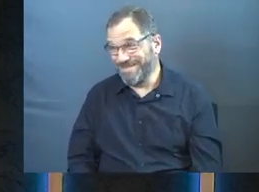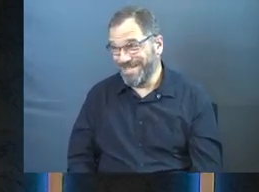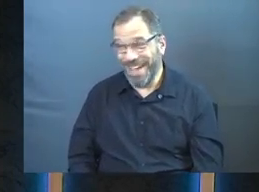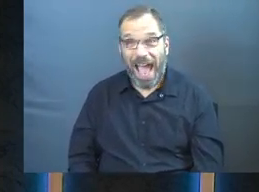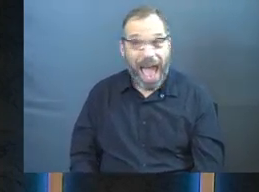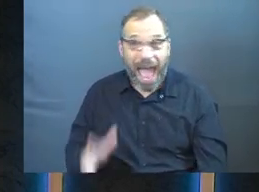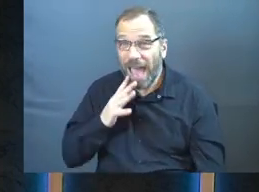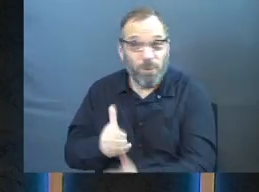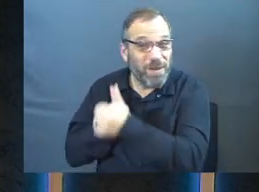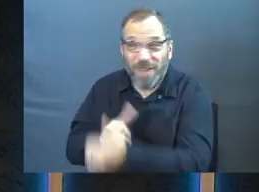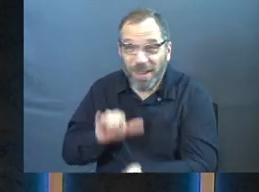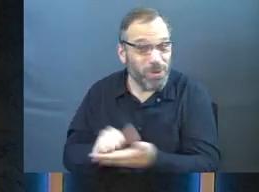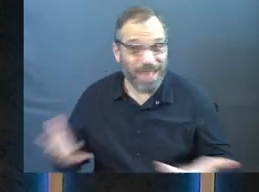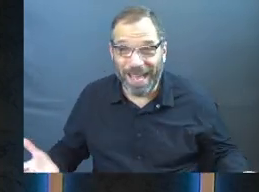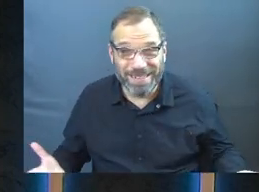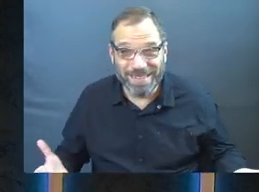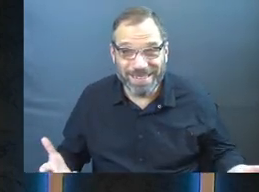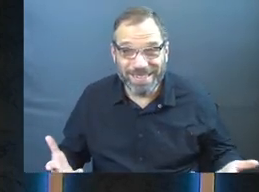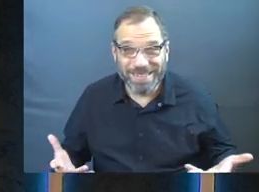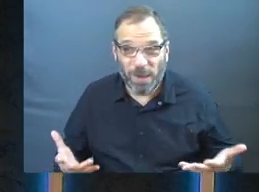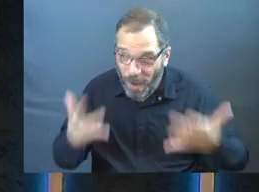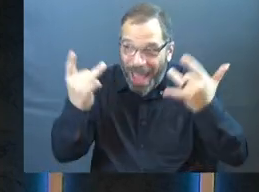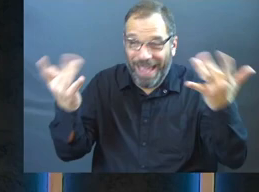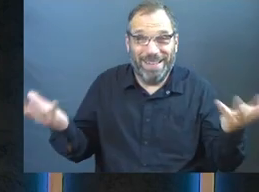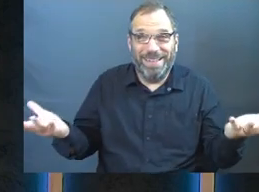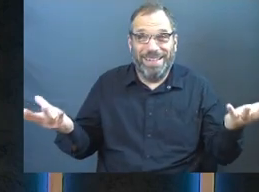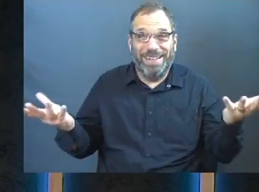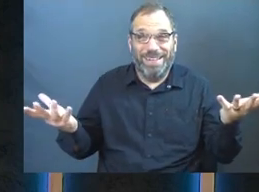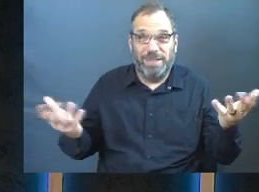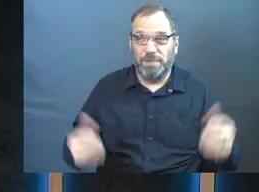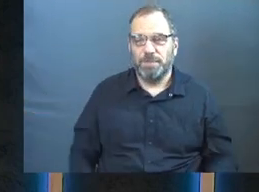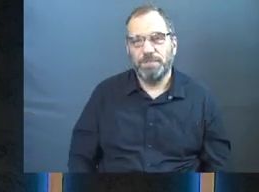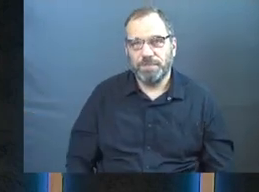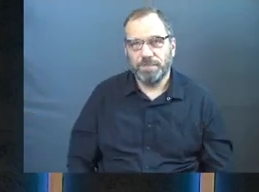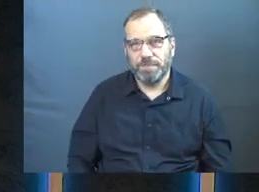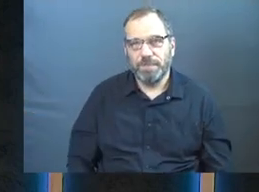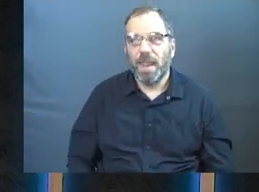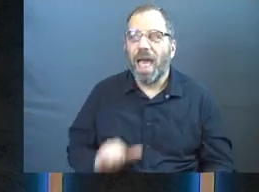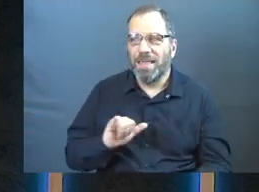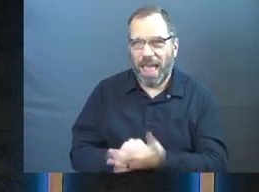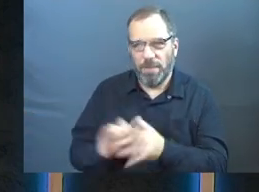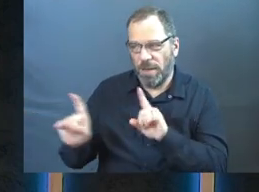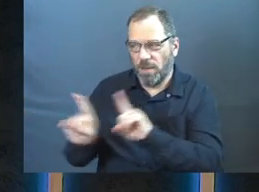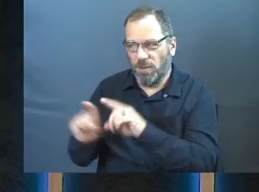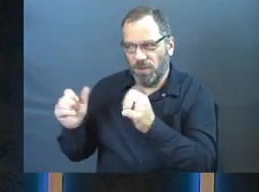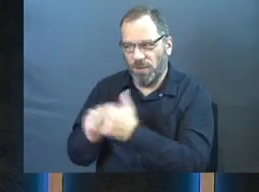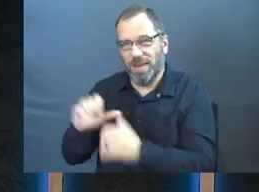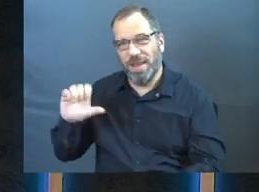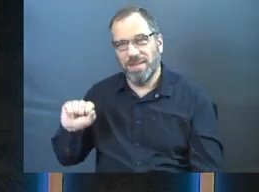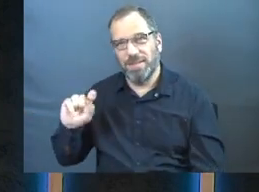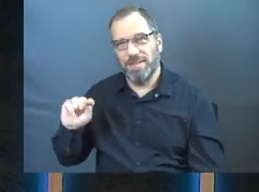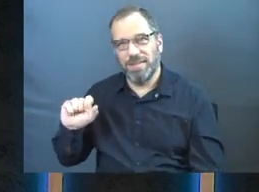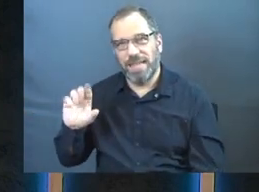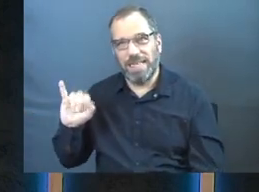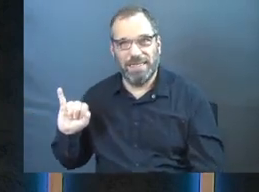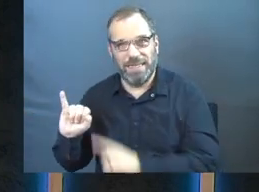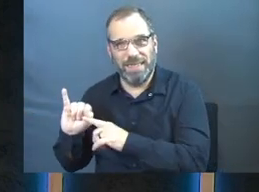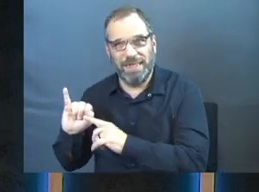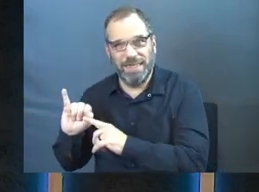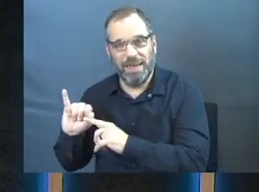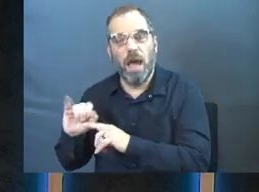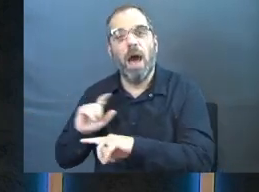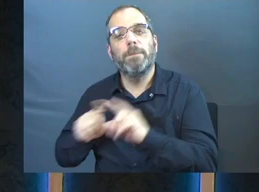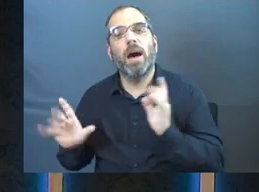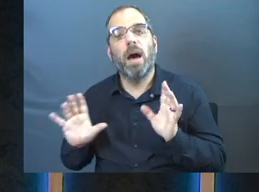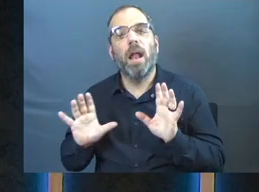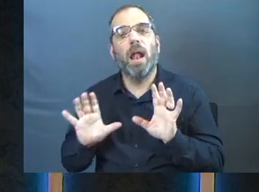I totally would have done that. Why? Because that'll get me closer to her. But here's